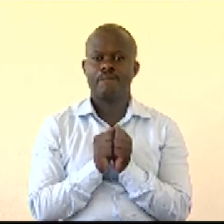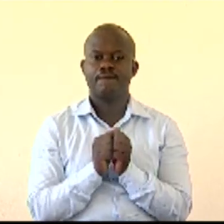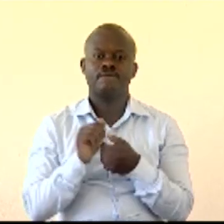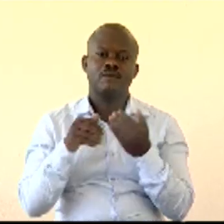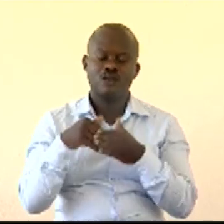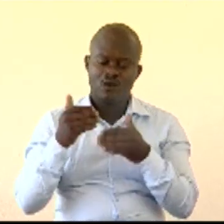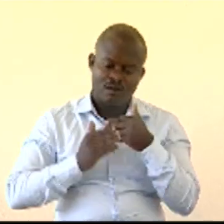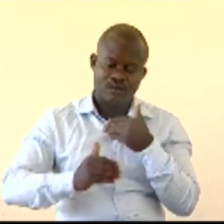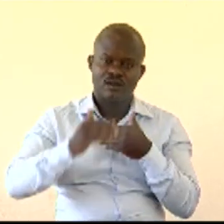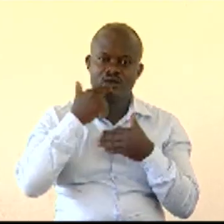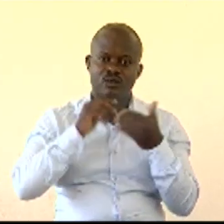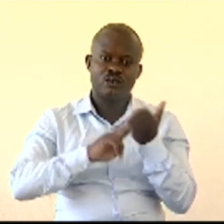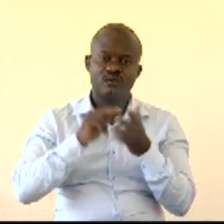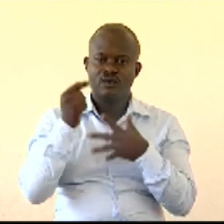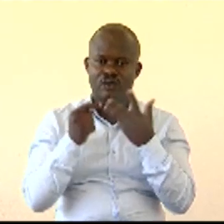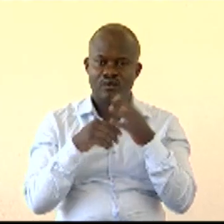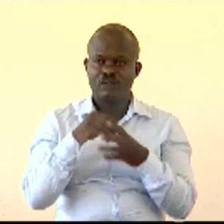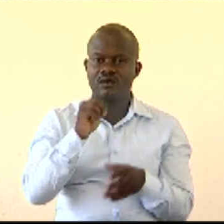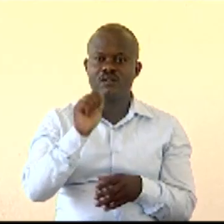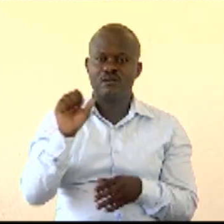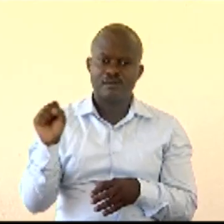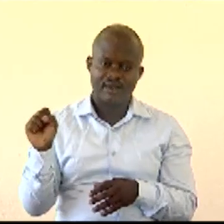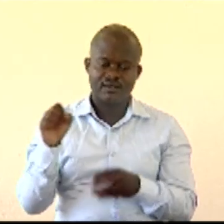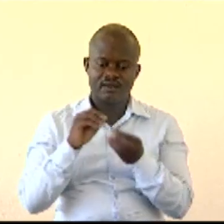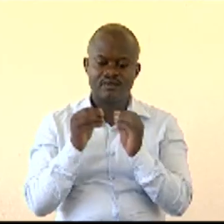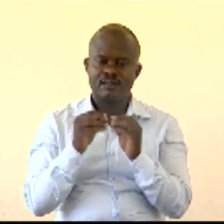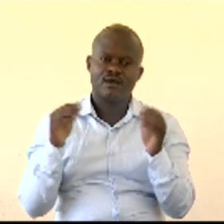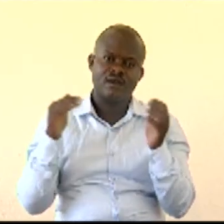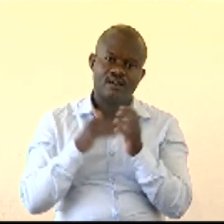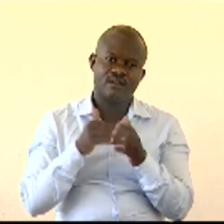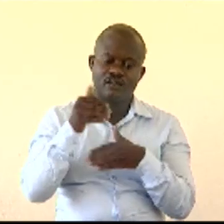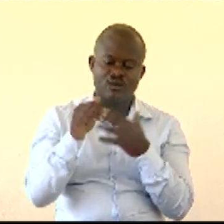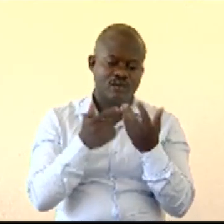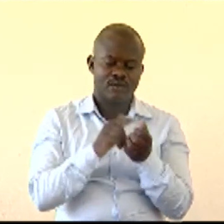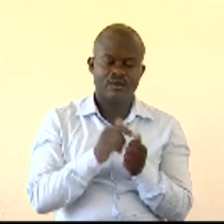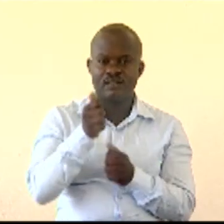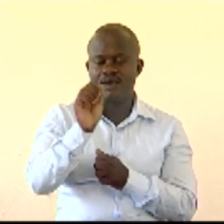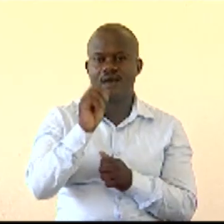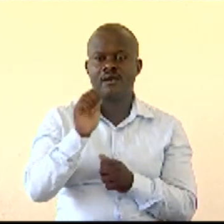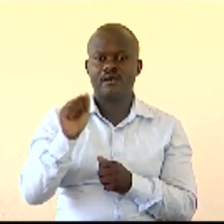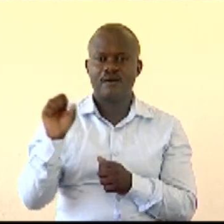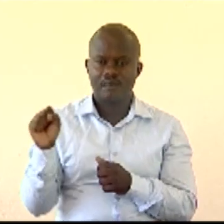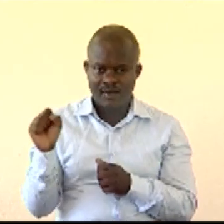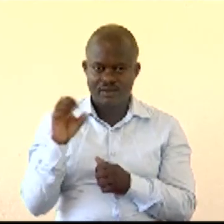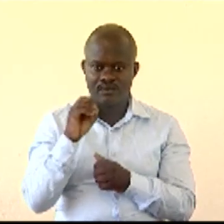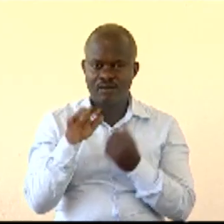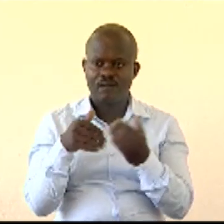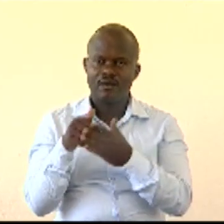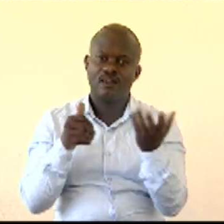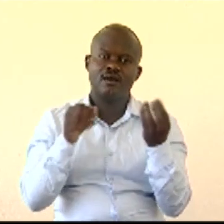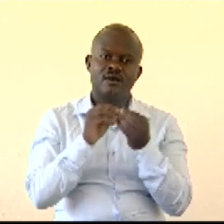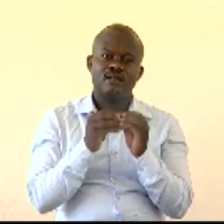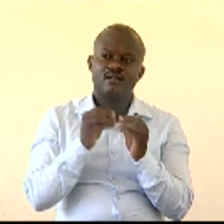going to use those mass numbers, and you calculate the mass of that number